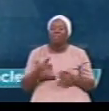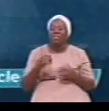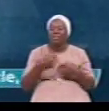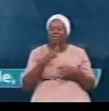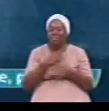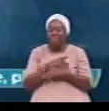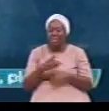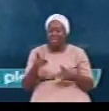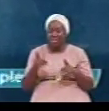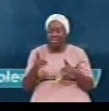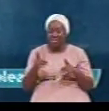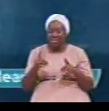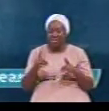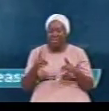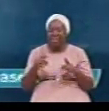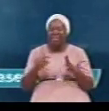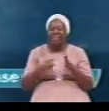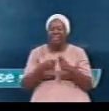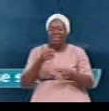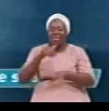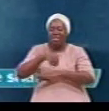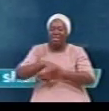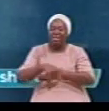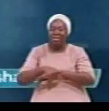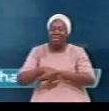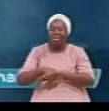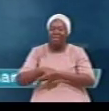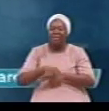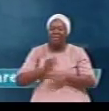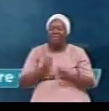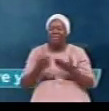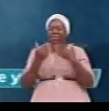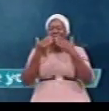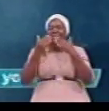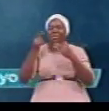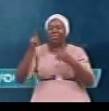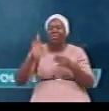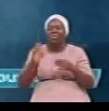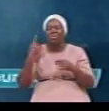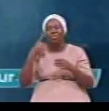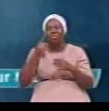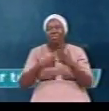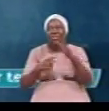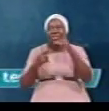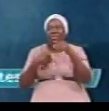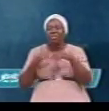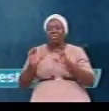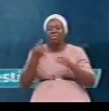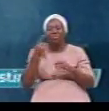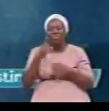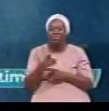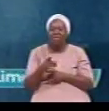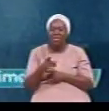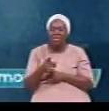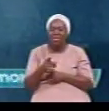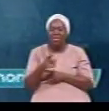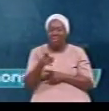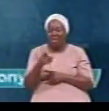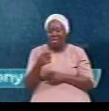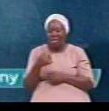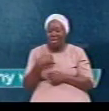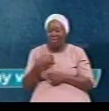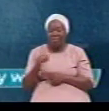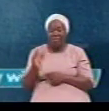delivered this night. I want to thank God for what he has done for me. Brethren, I've